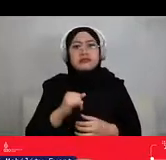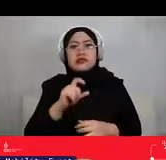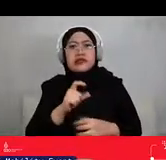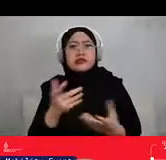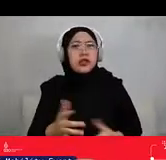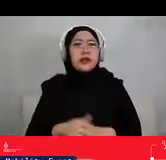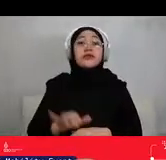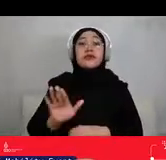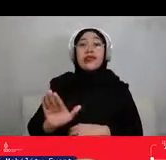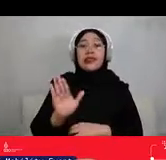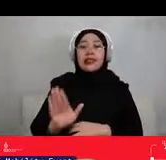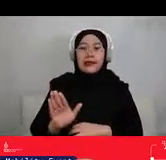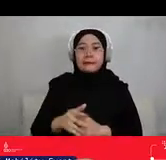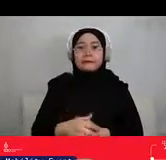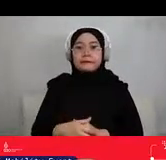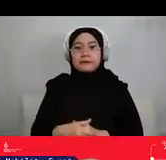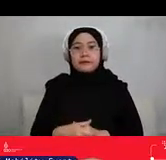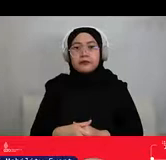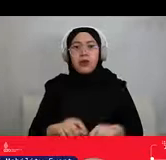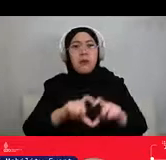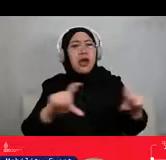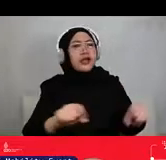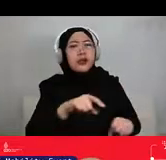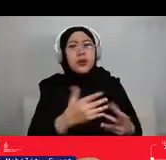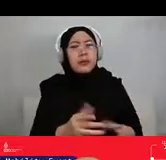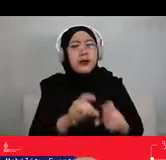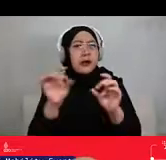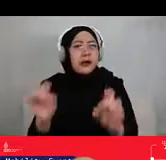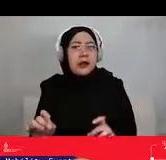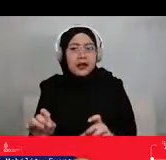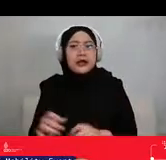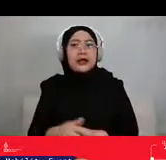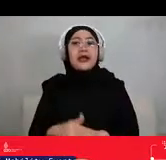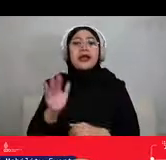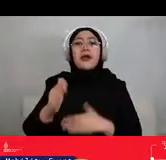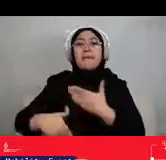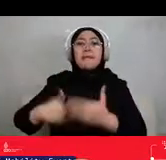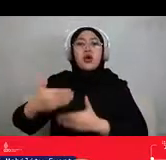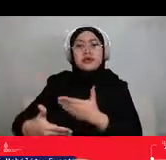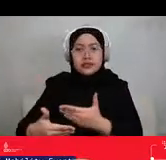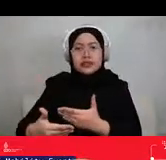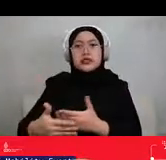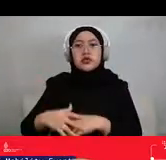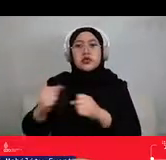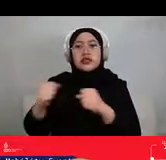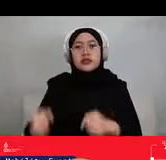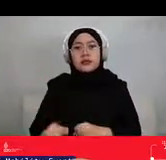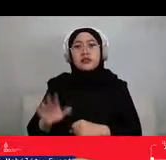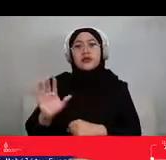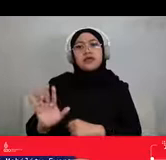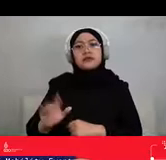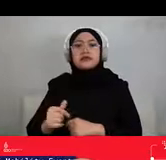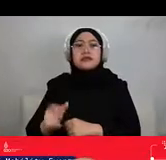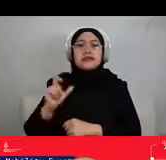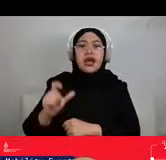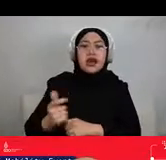what we believe and practice as a systematic process of planning the deployment. And then we'll go through